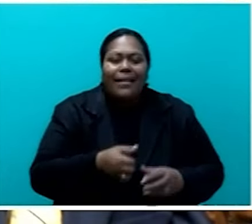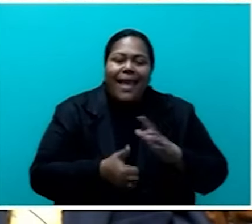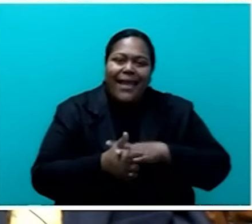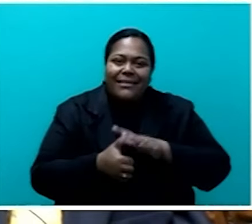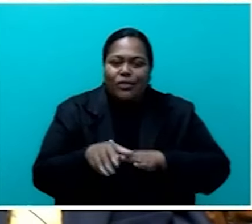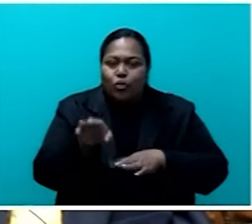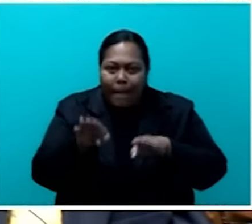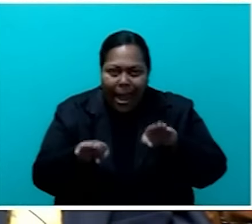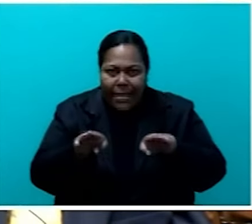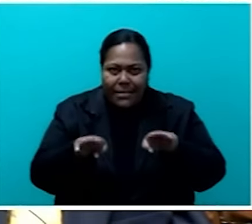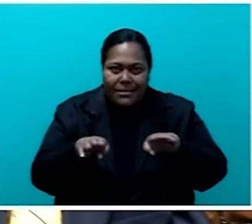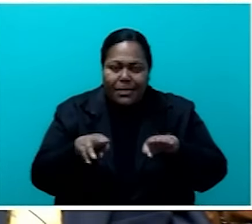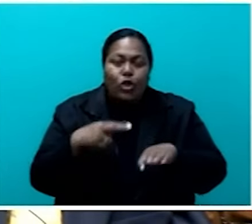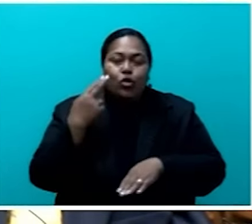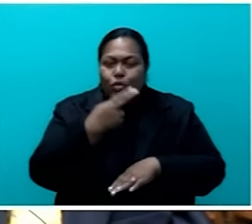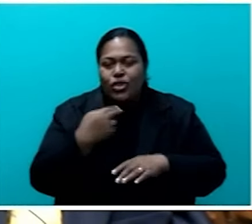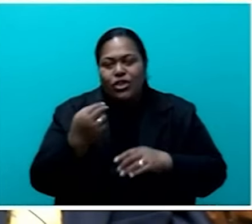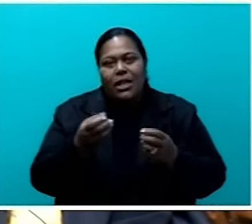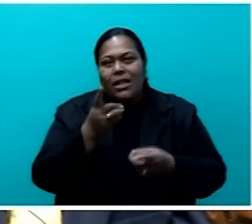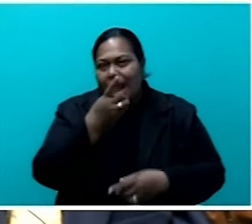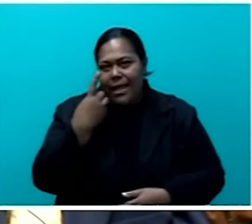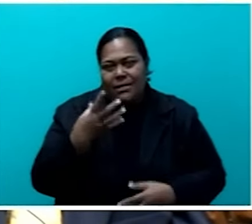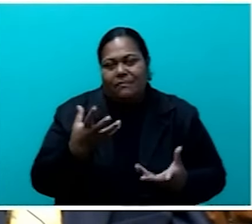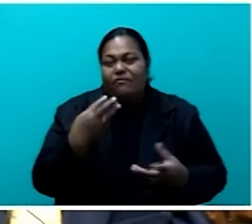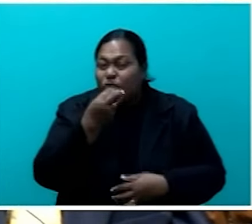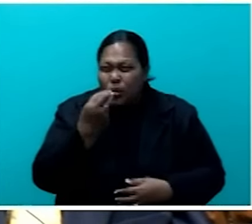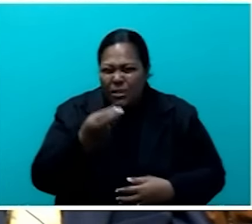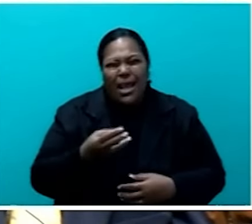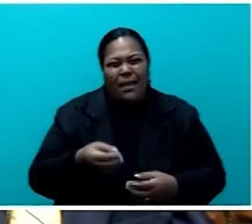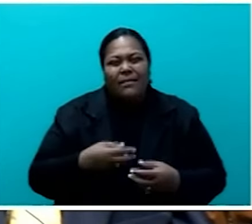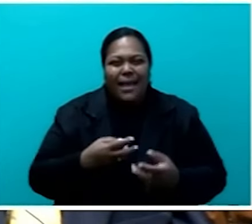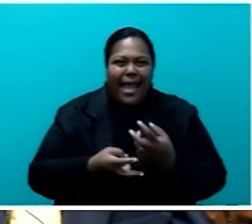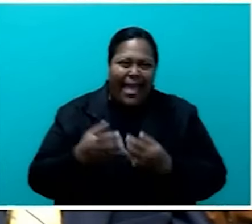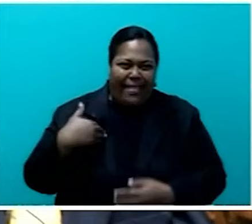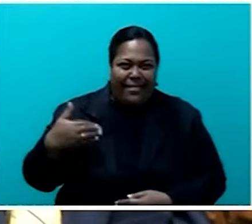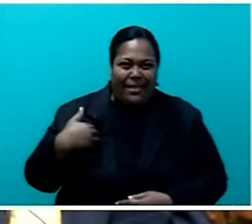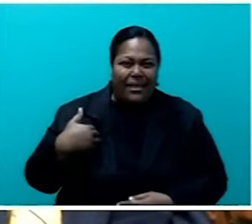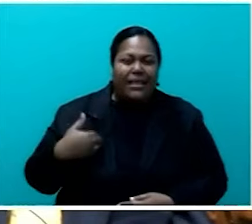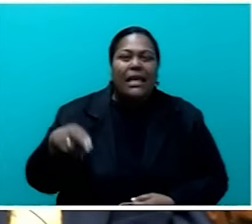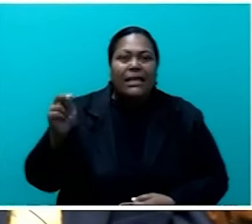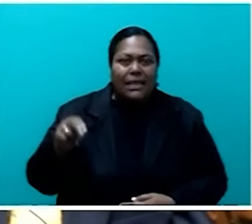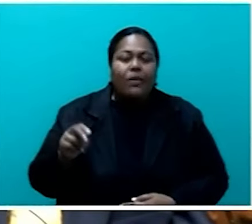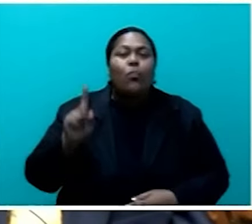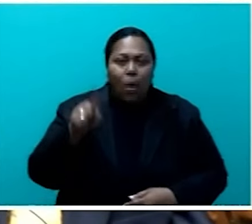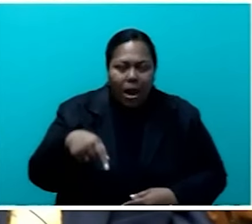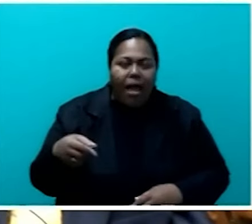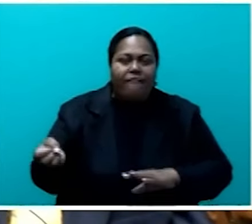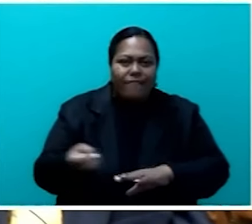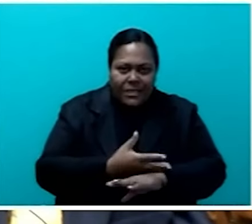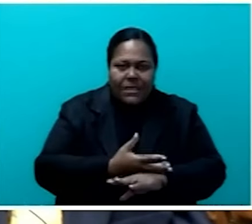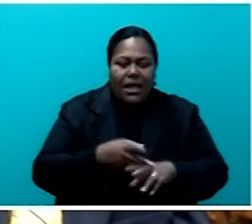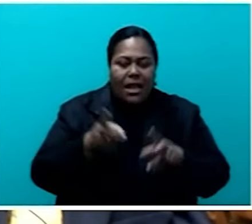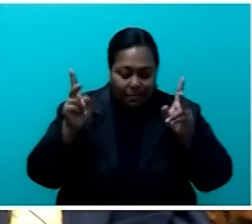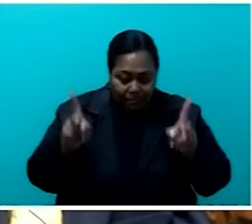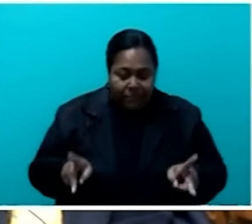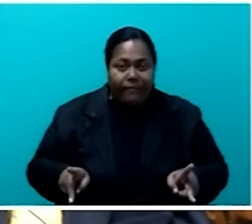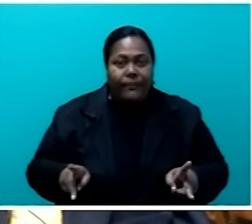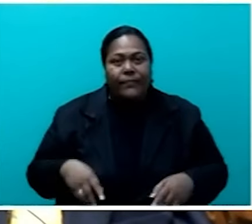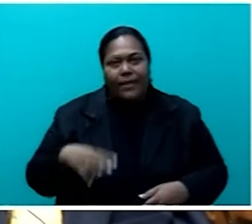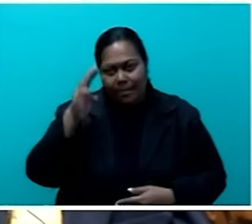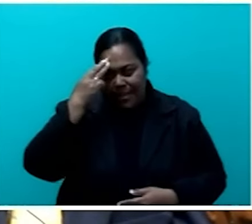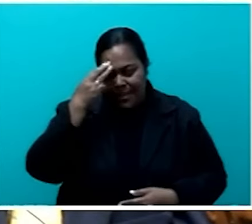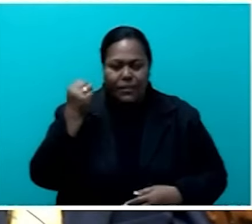diet, which is mostly expensive, Honorable Speaker, all of which influence our physical, mental, and also our